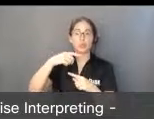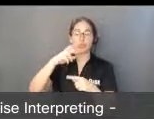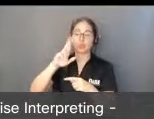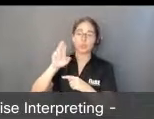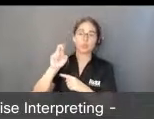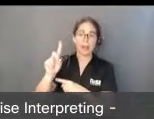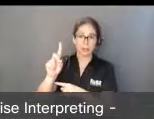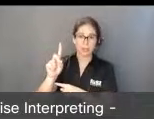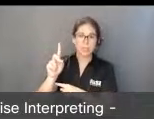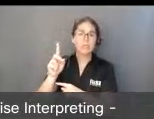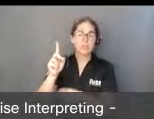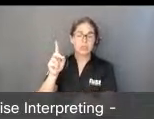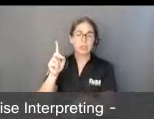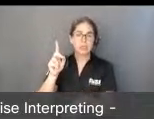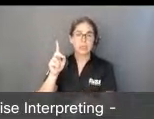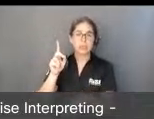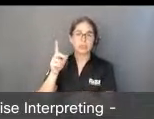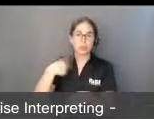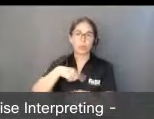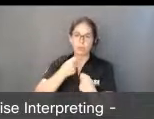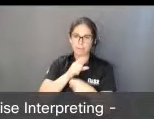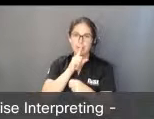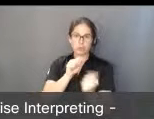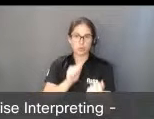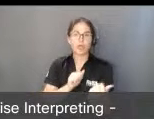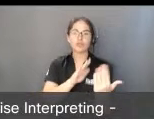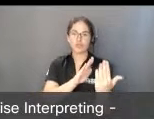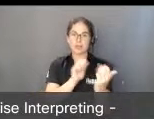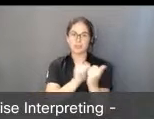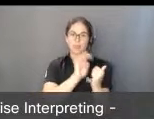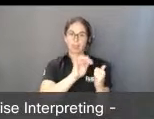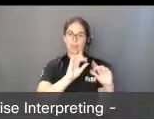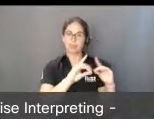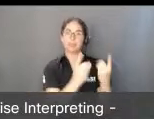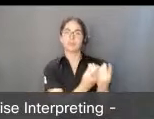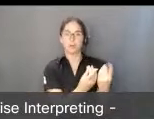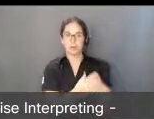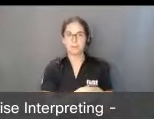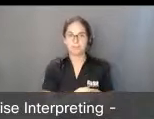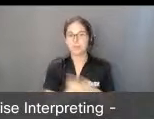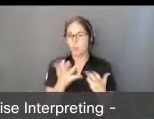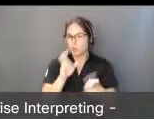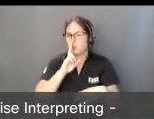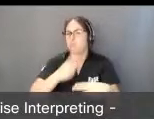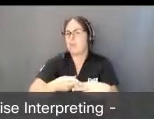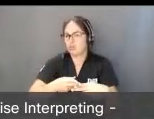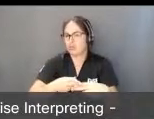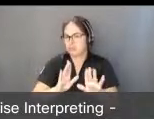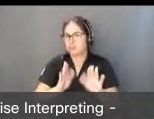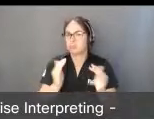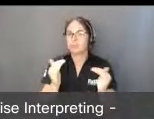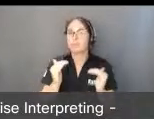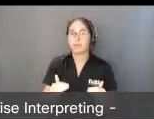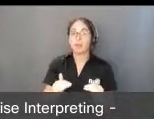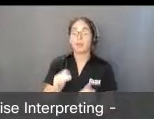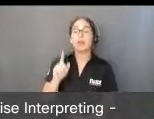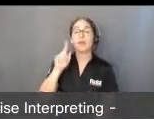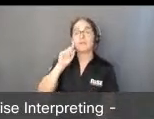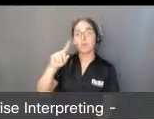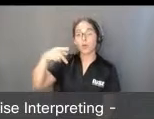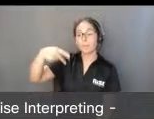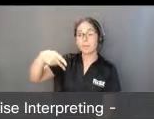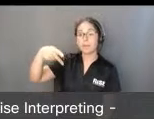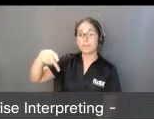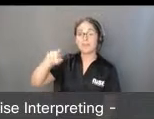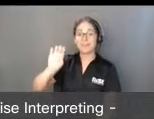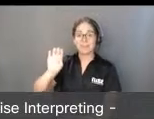address that with Eric Richardson's working on that. I just wanted to make mention of that. The PPEs, though, where